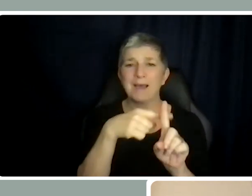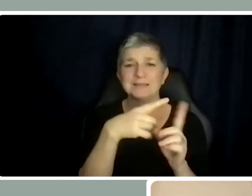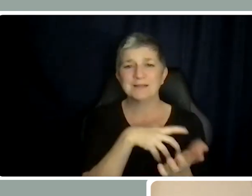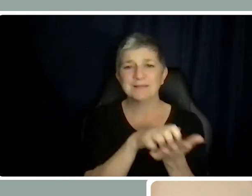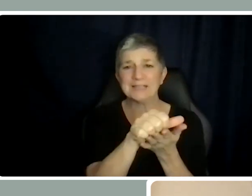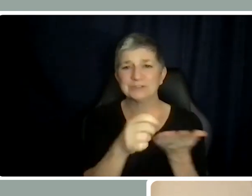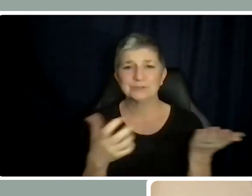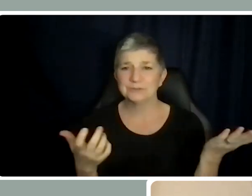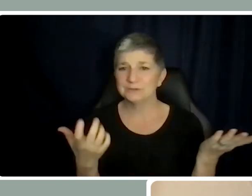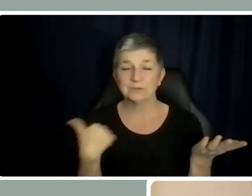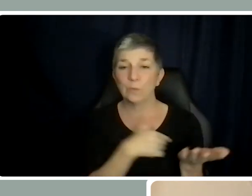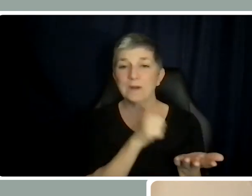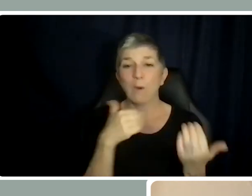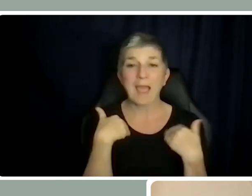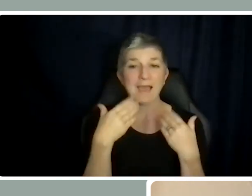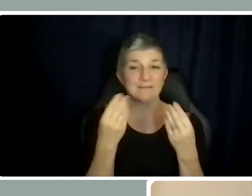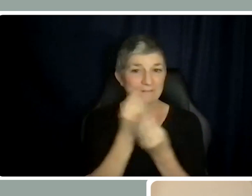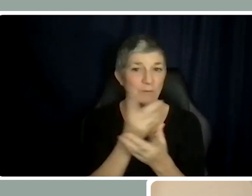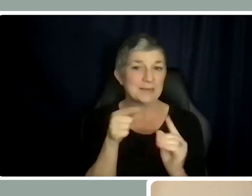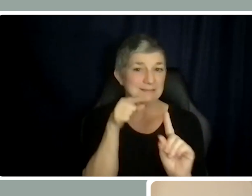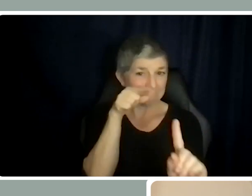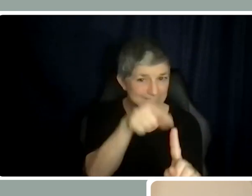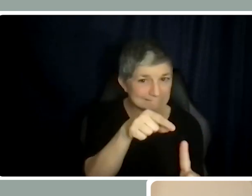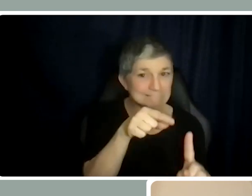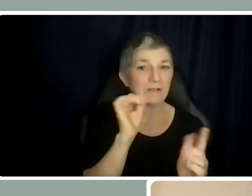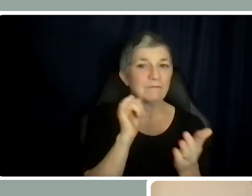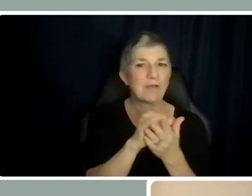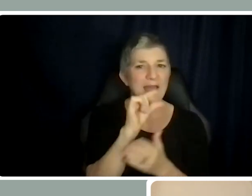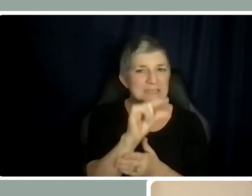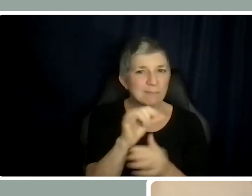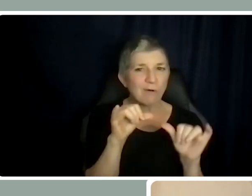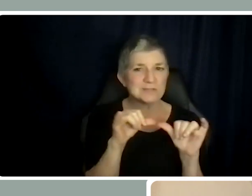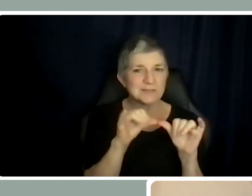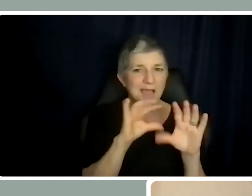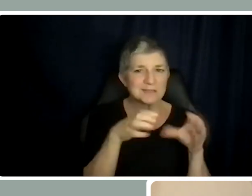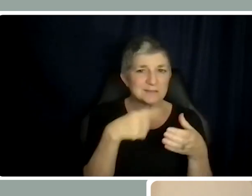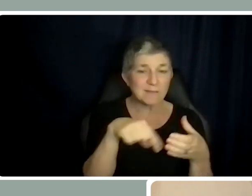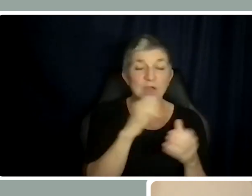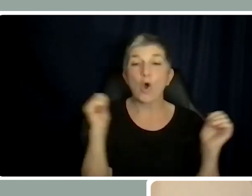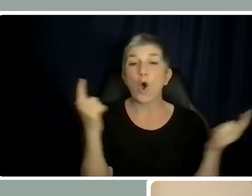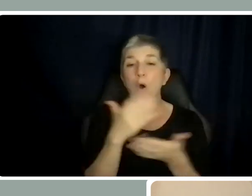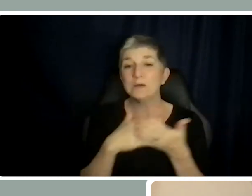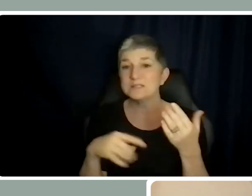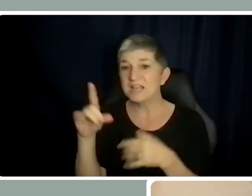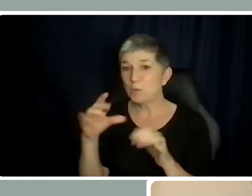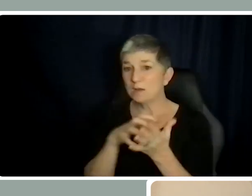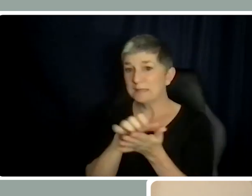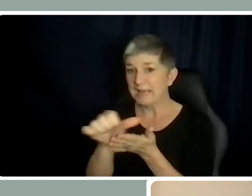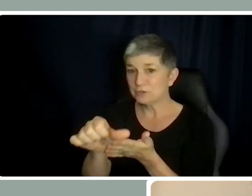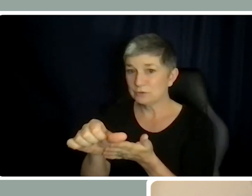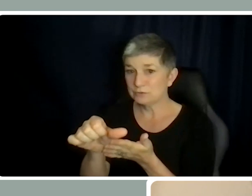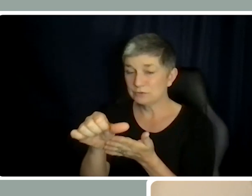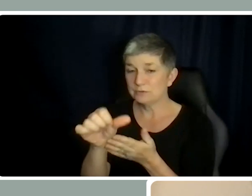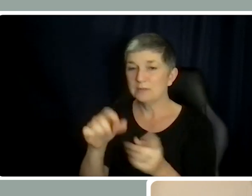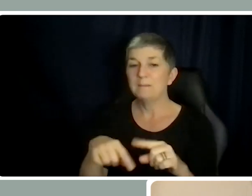cancers. So we don't have data specifically for that small subset. We know that if you look at all stage 1 cancers,